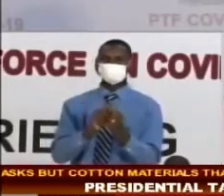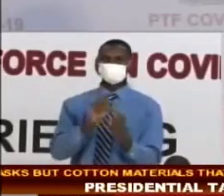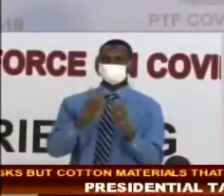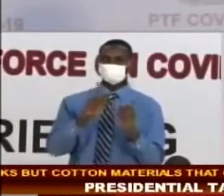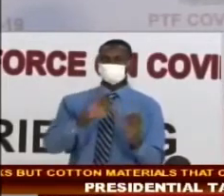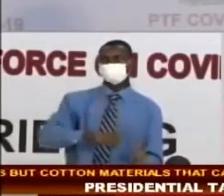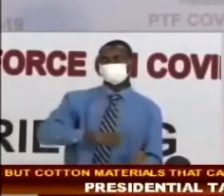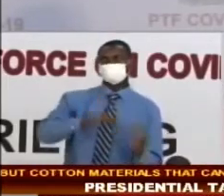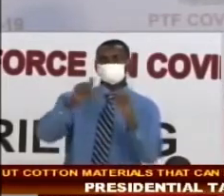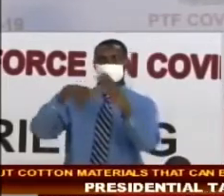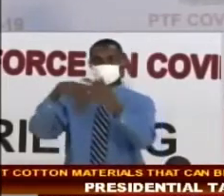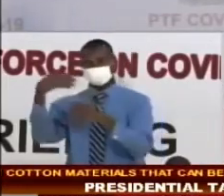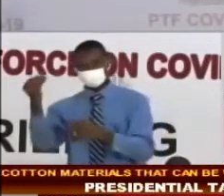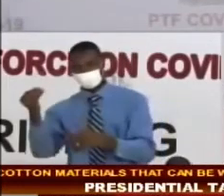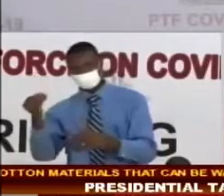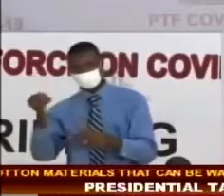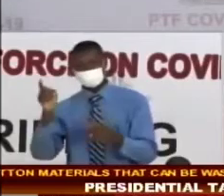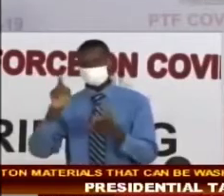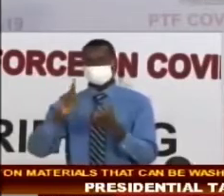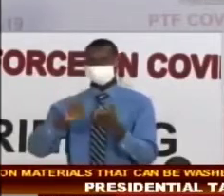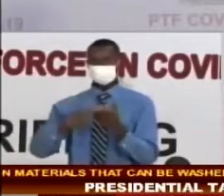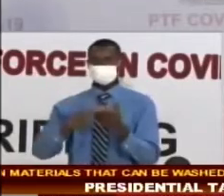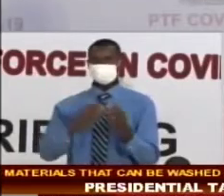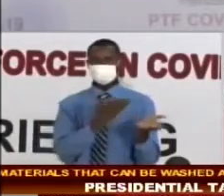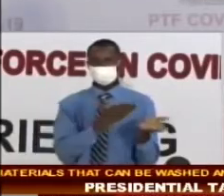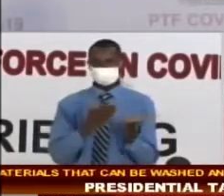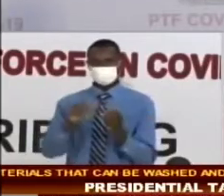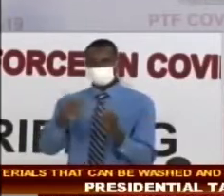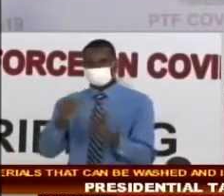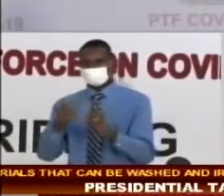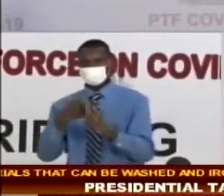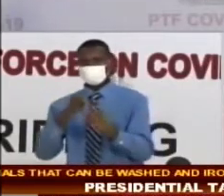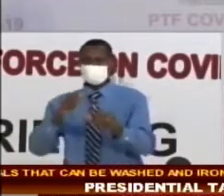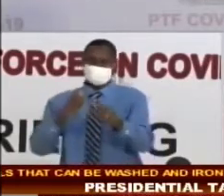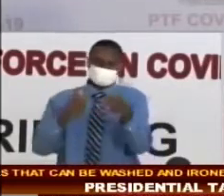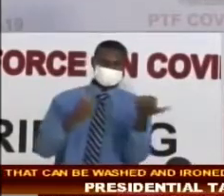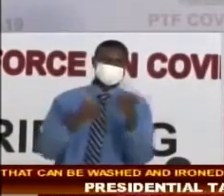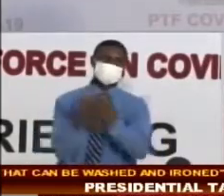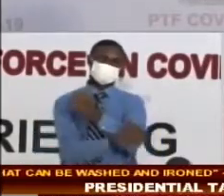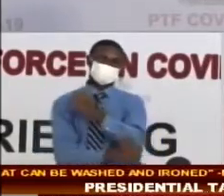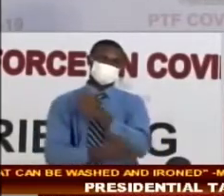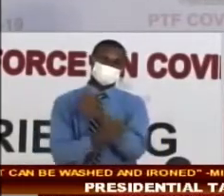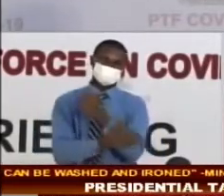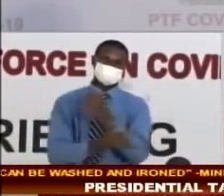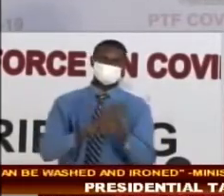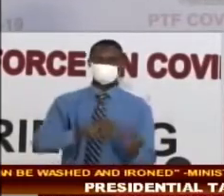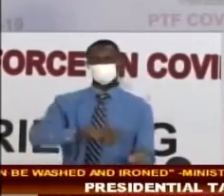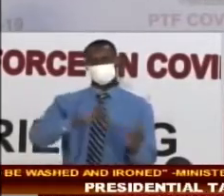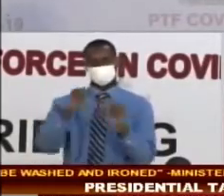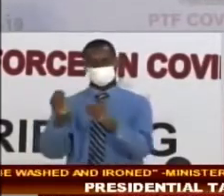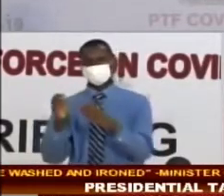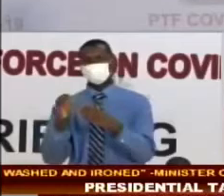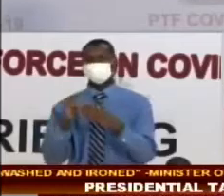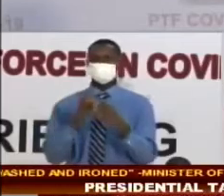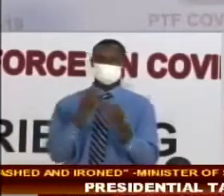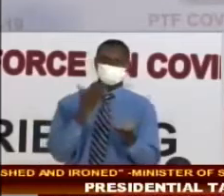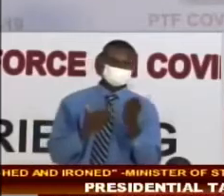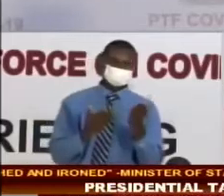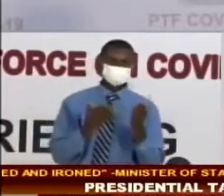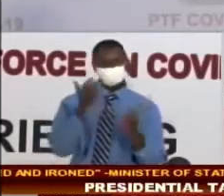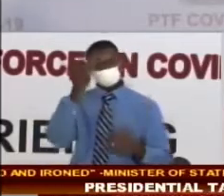diplomatic community, which must go through foreign affairs, or it might be repatriation due to illness of another kind,